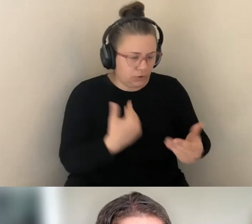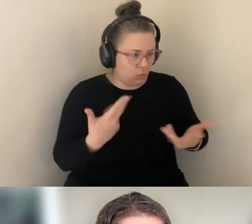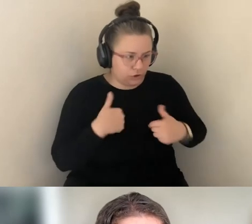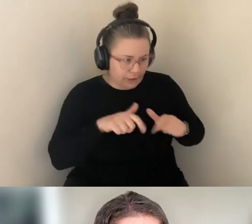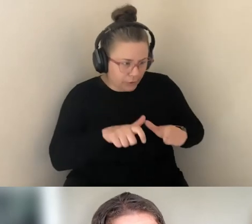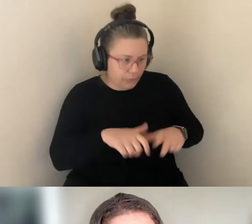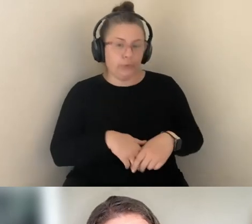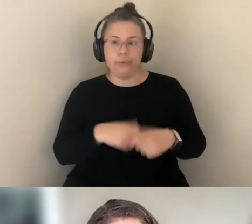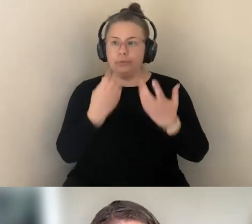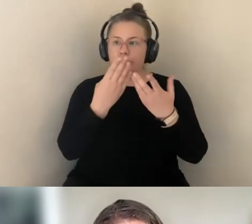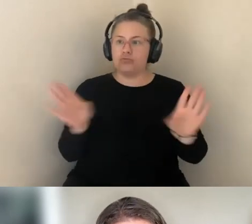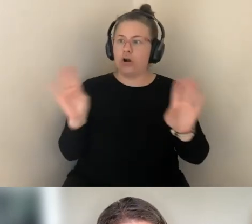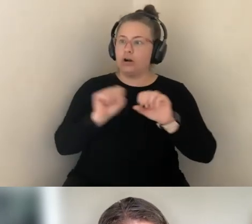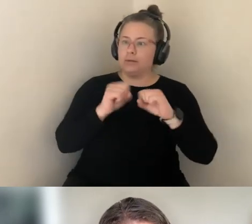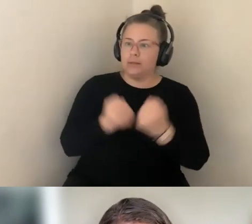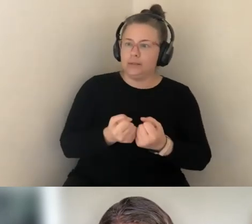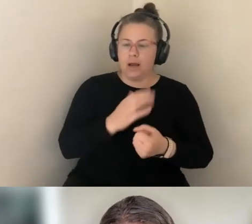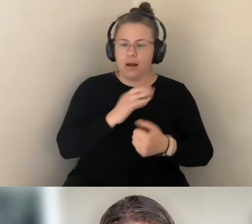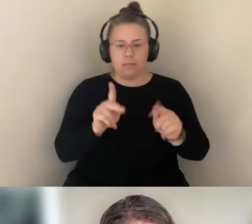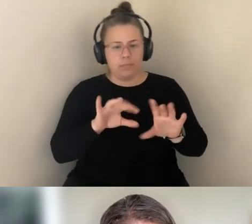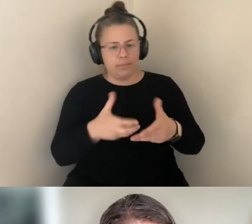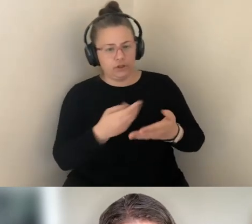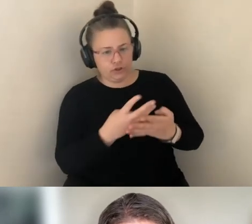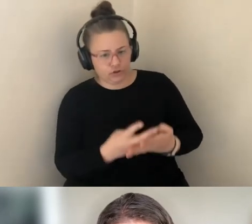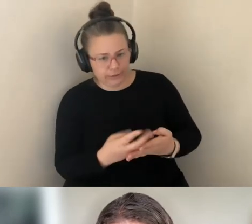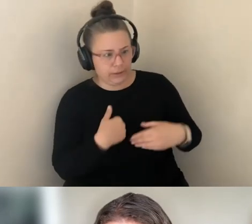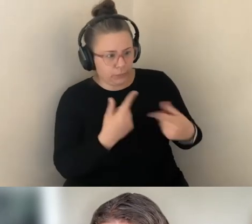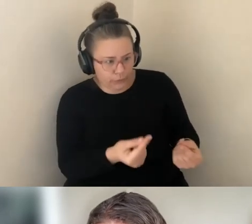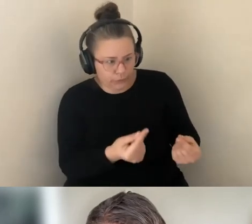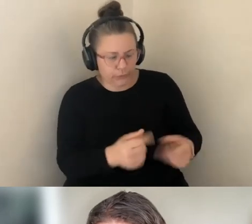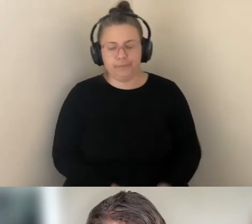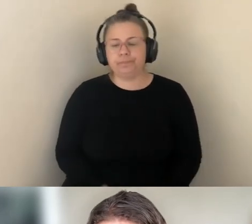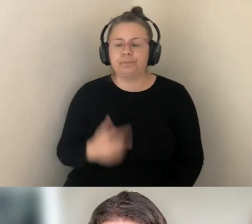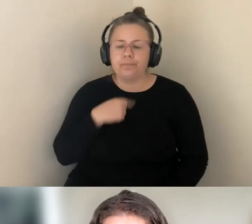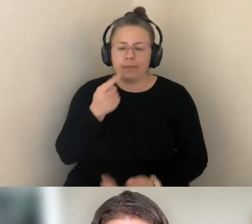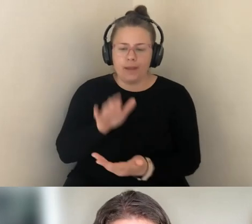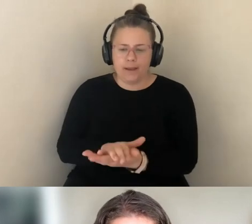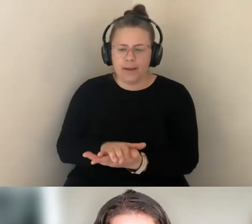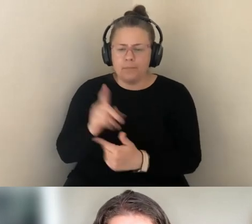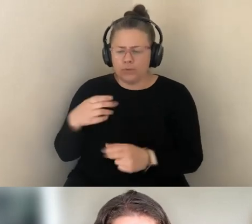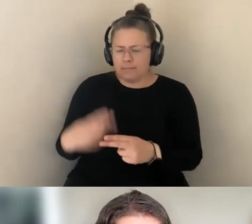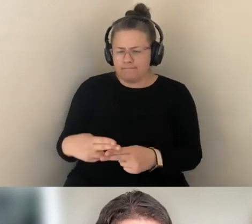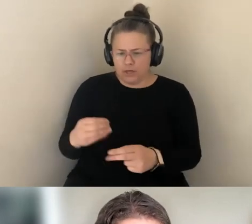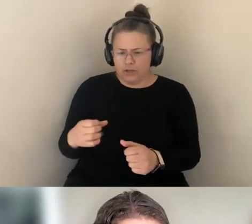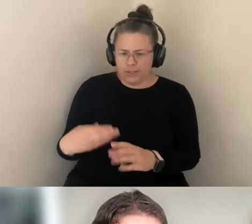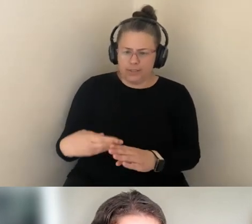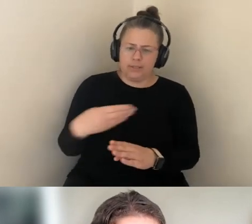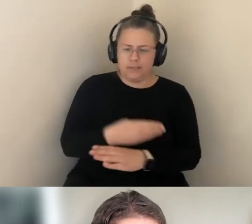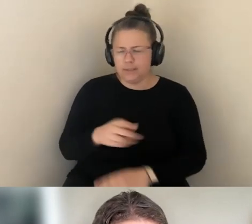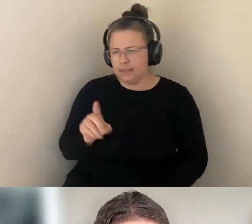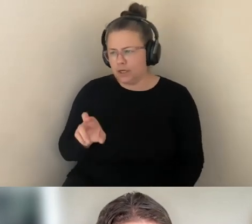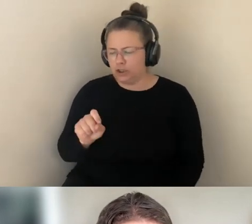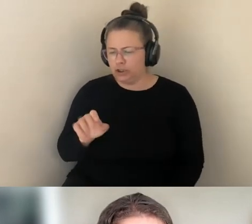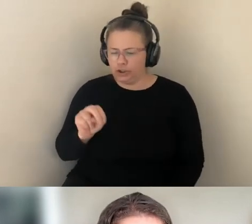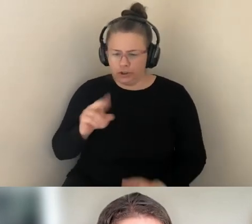screening. I think Dr. Stern mentioned in the last panel this term non-directiveness, which has been part of our ethos from fairly